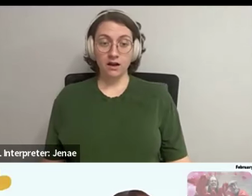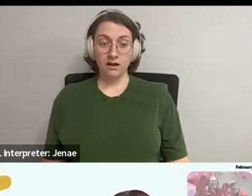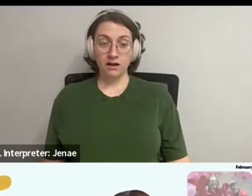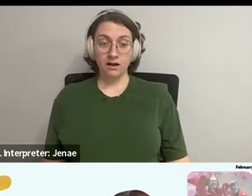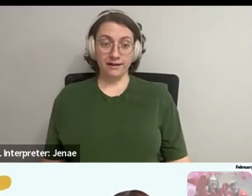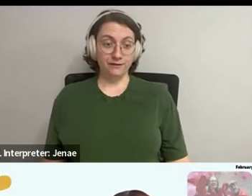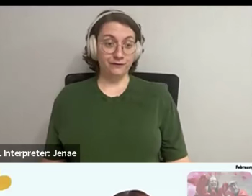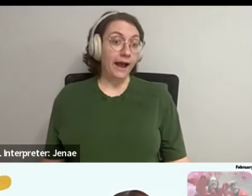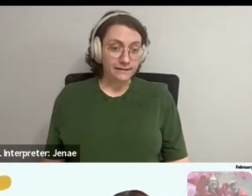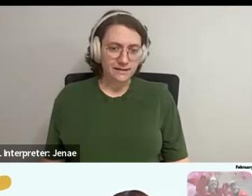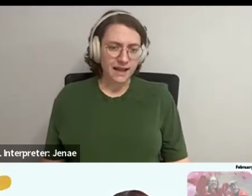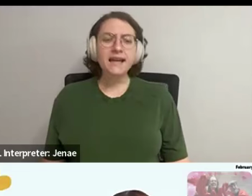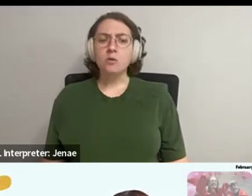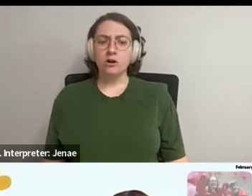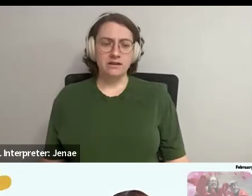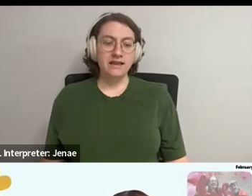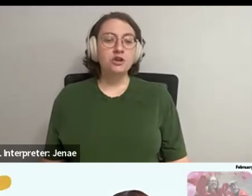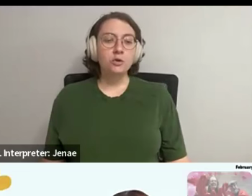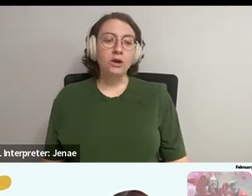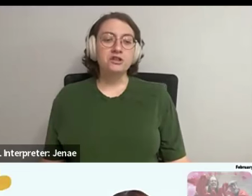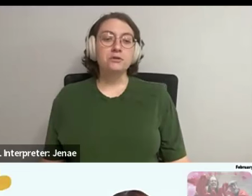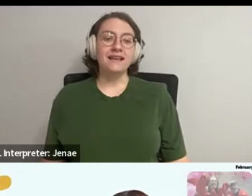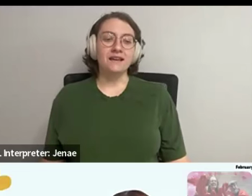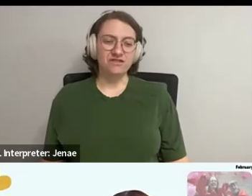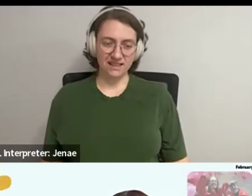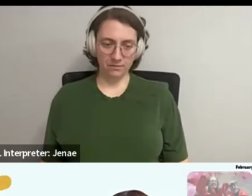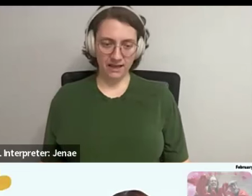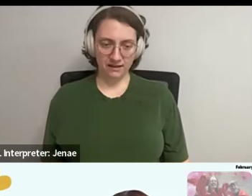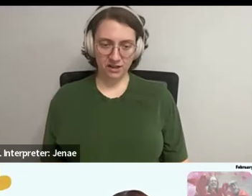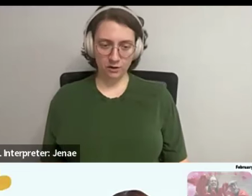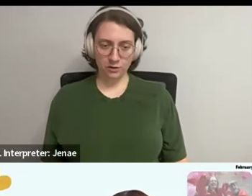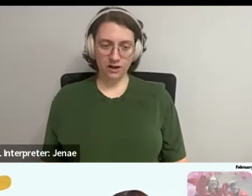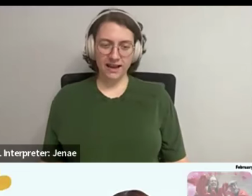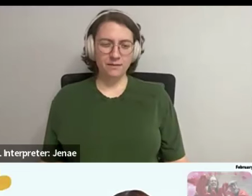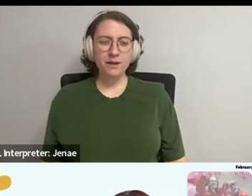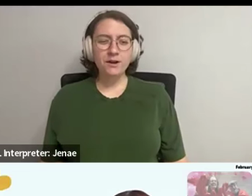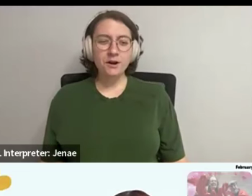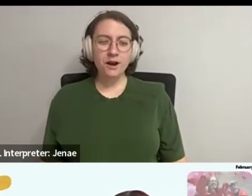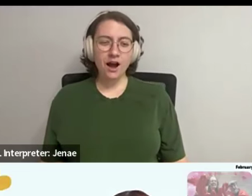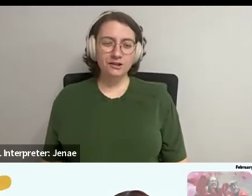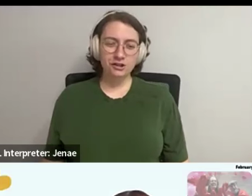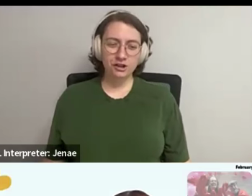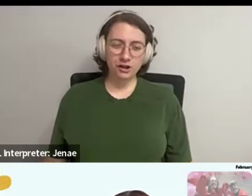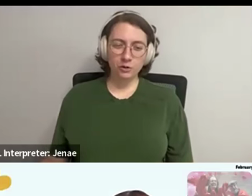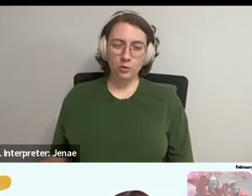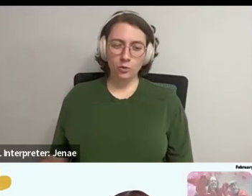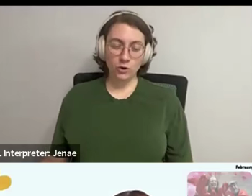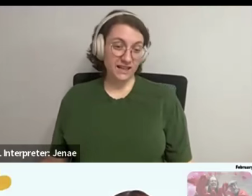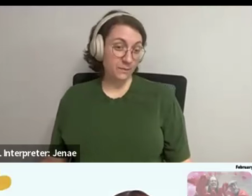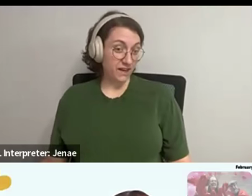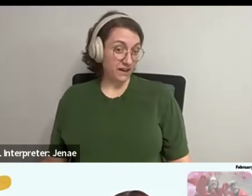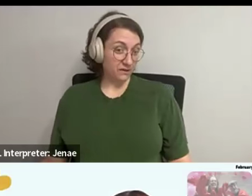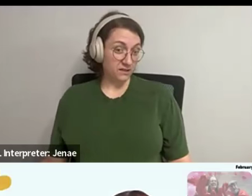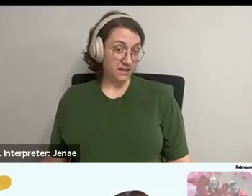member, a friend, anyone that you want to give something to, and maybe you're not sure